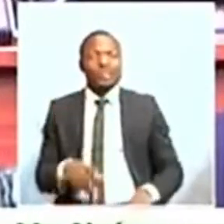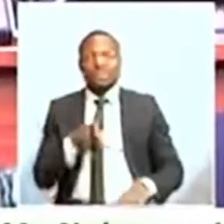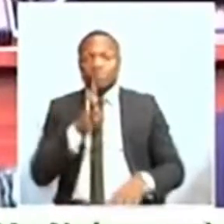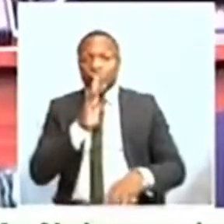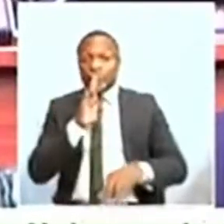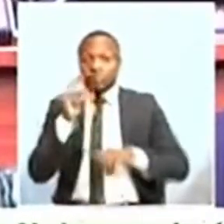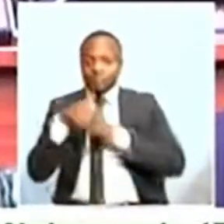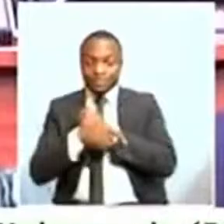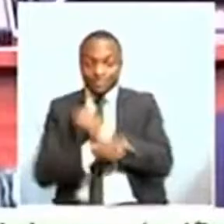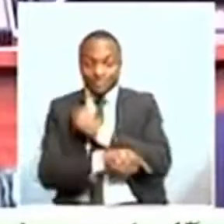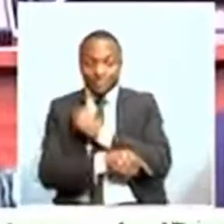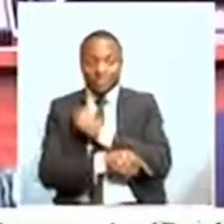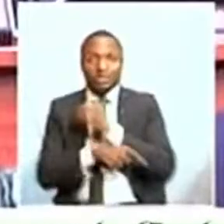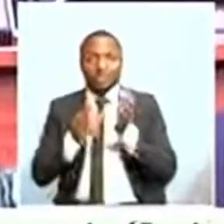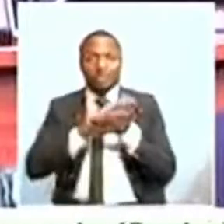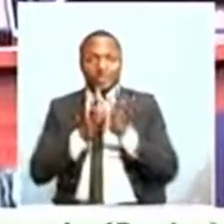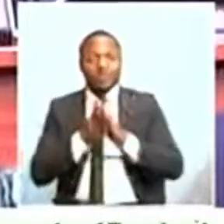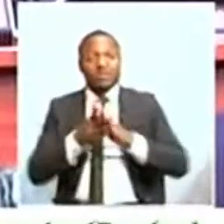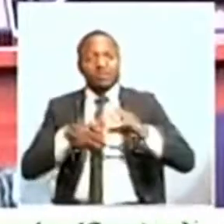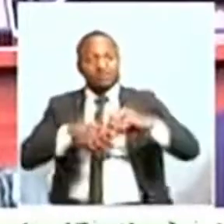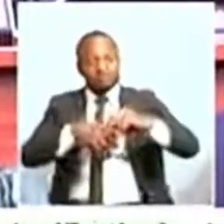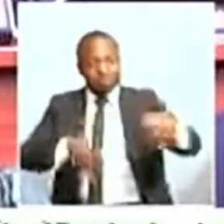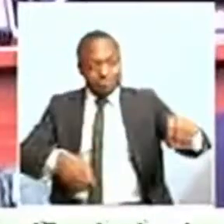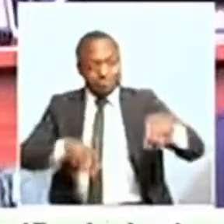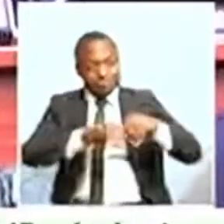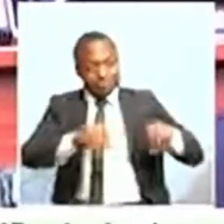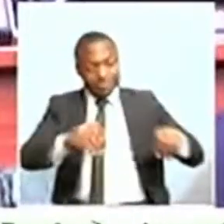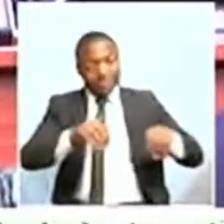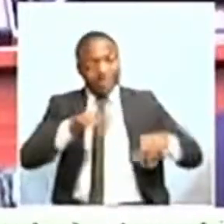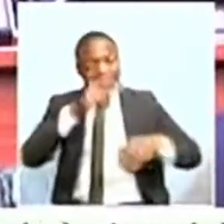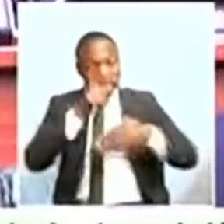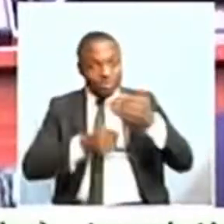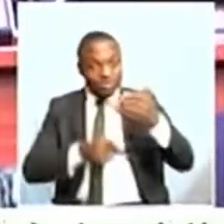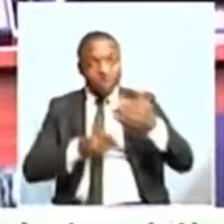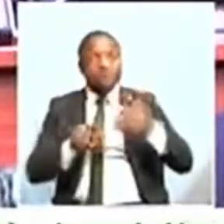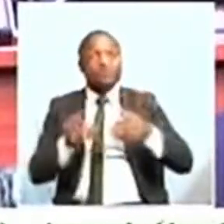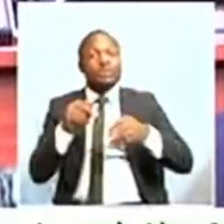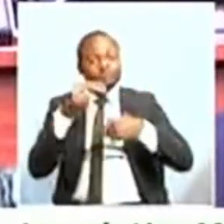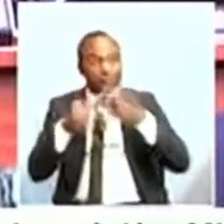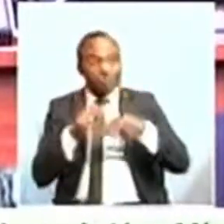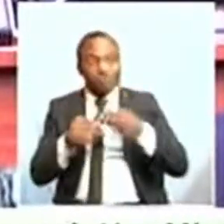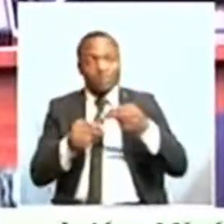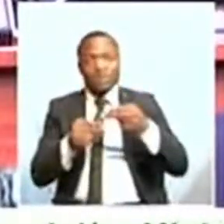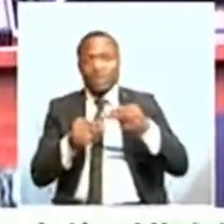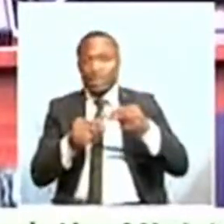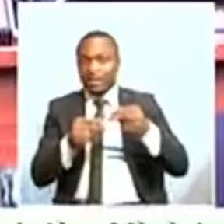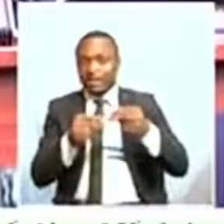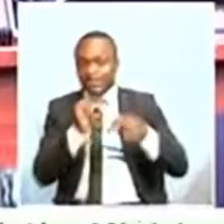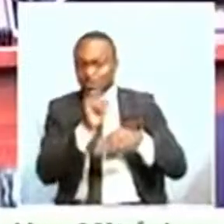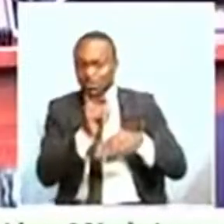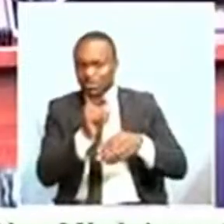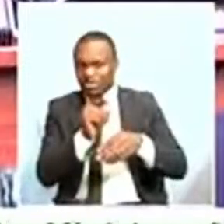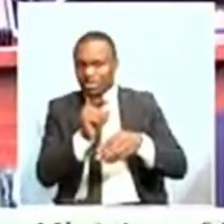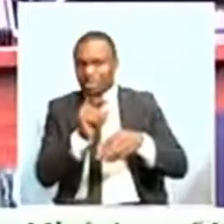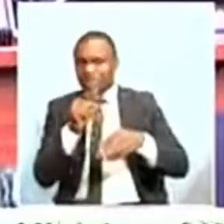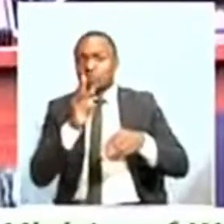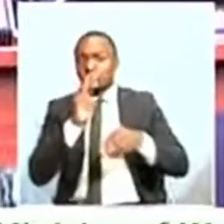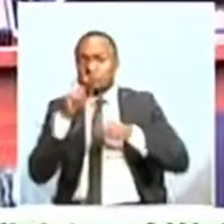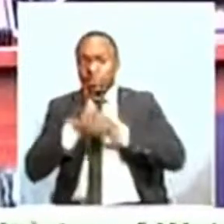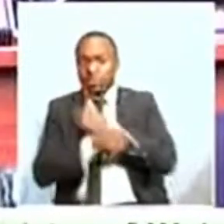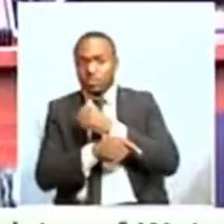boreholes to piped water schemes. What this means is that we are getting the boreholes with hand pumps